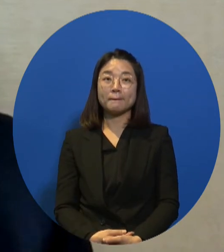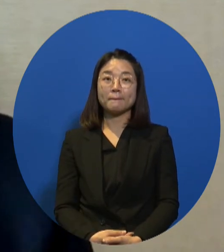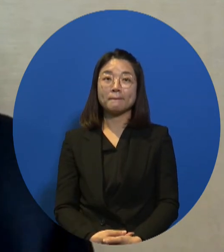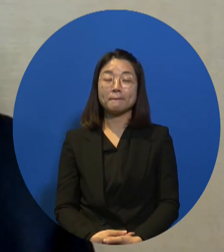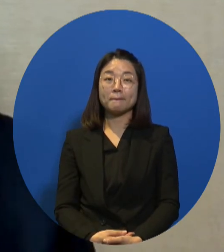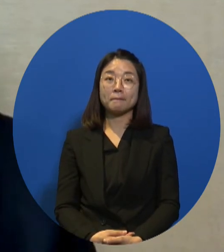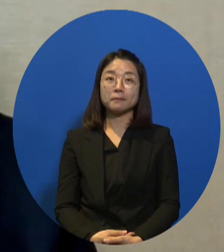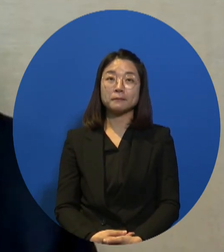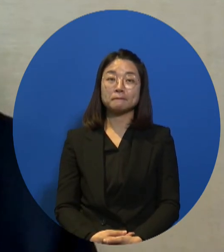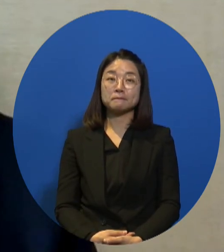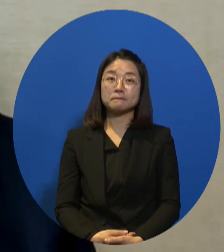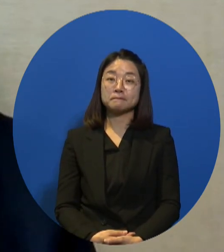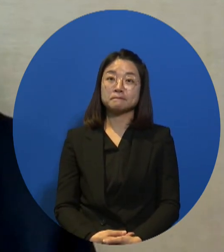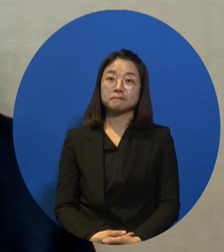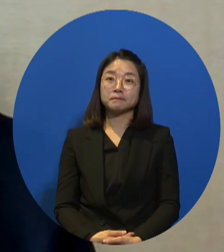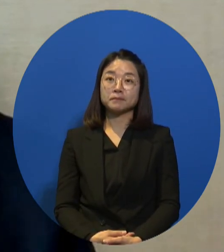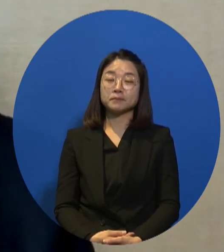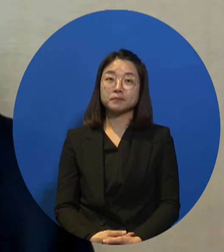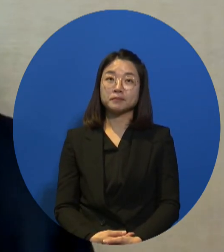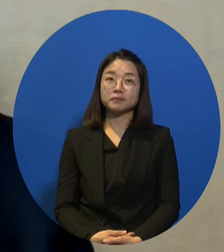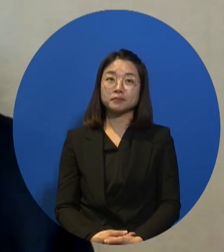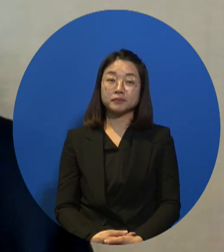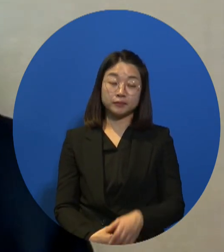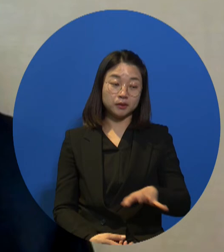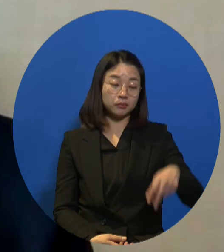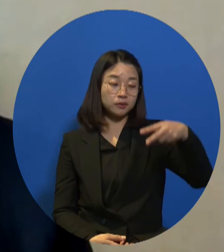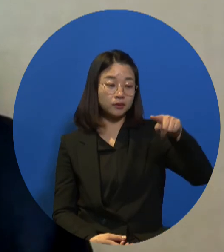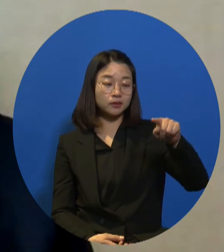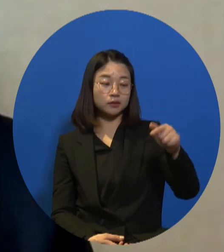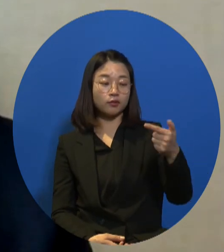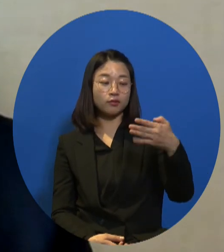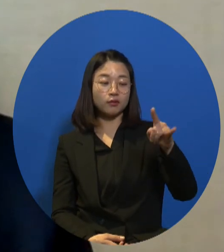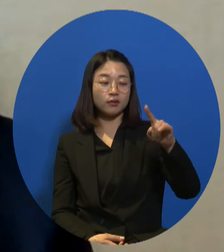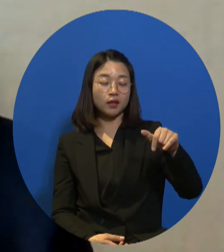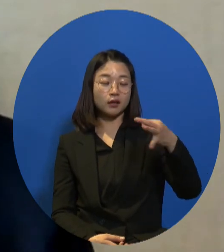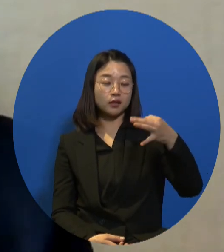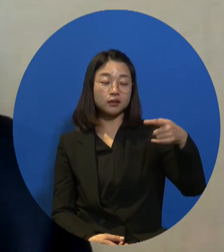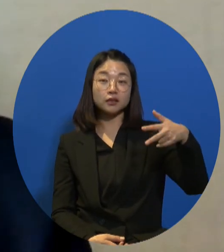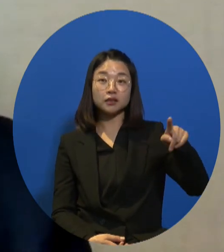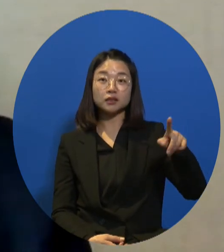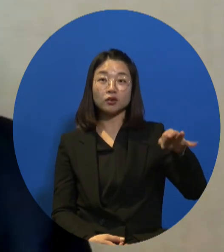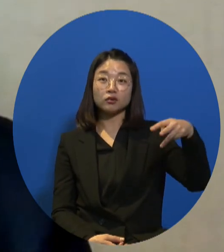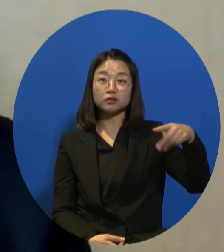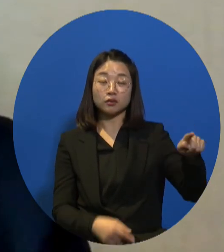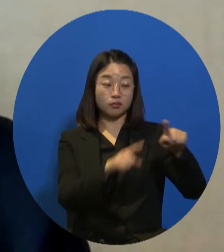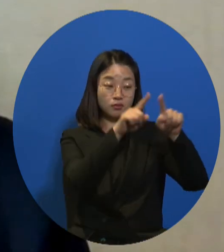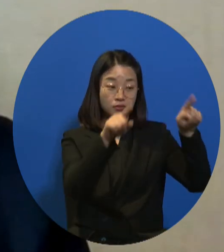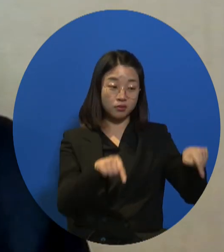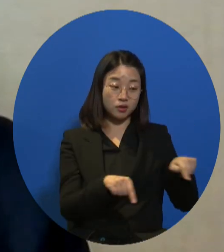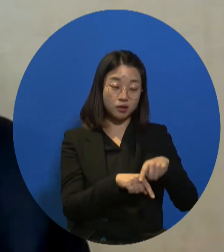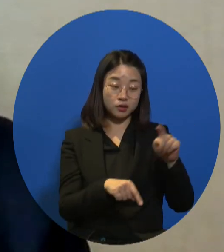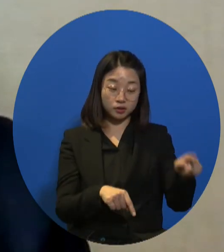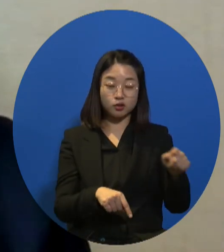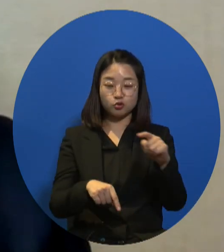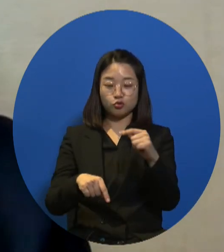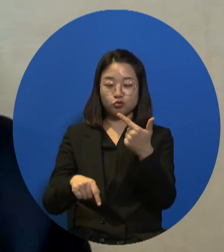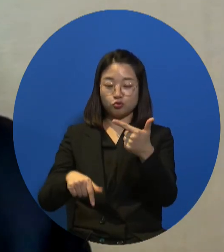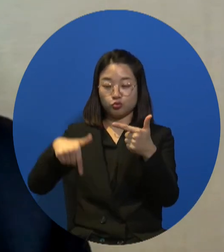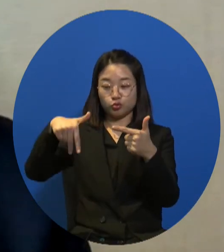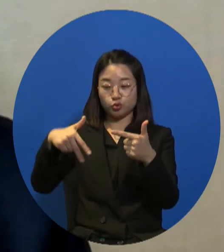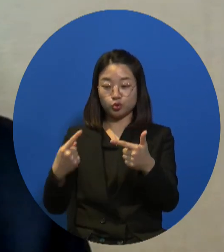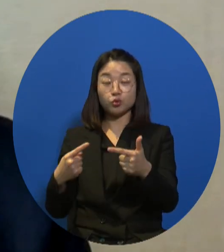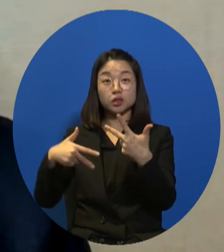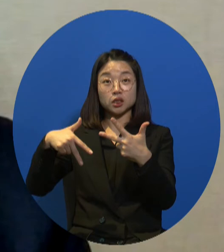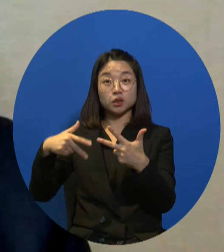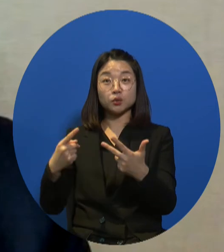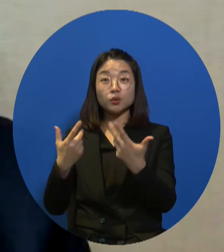Also, regarding the provisions, so Articles 6 and 7 are about an inquiry that can be initiated by